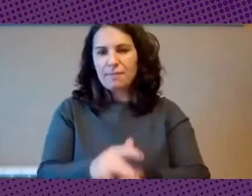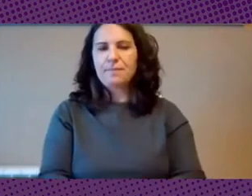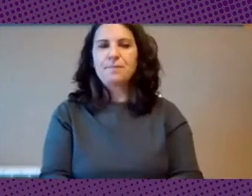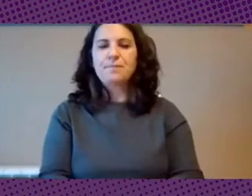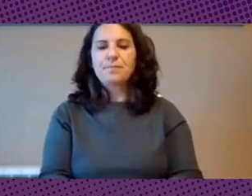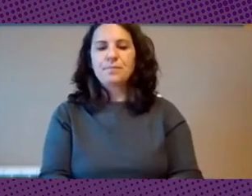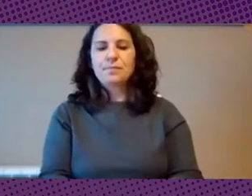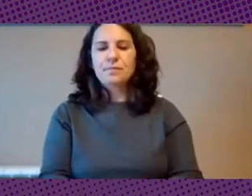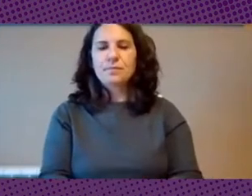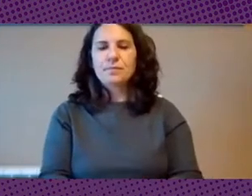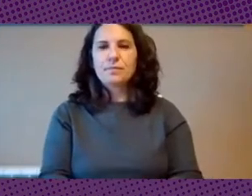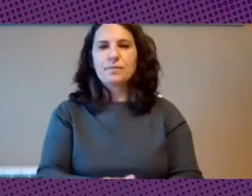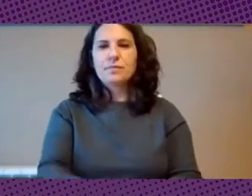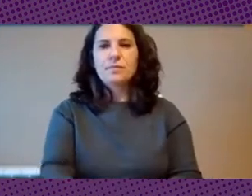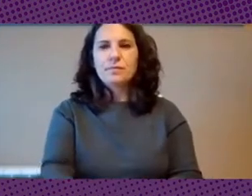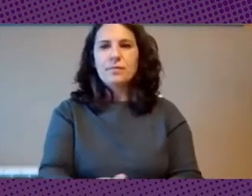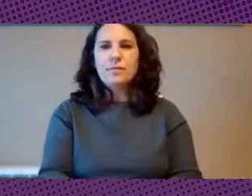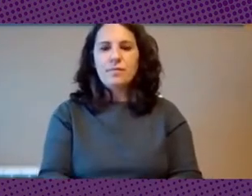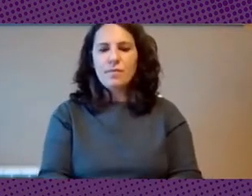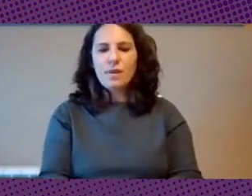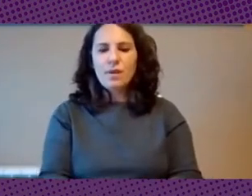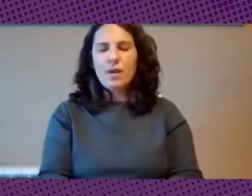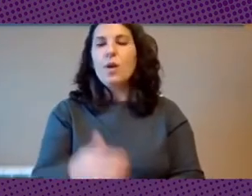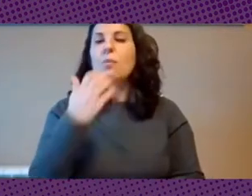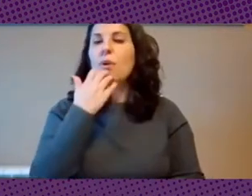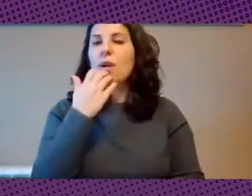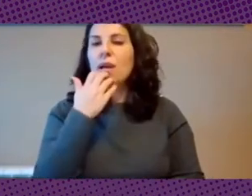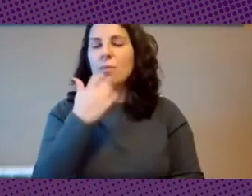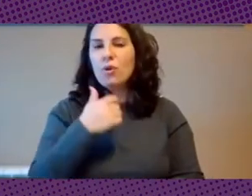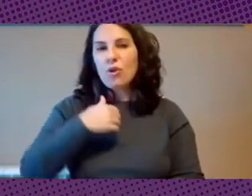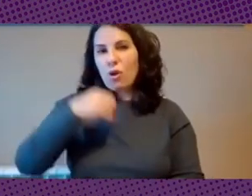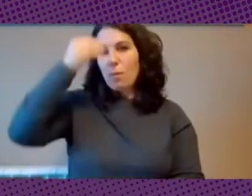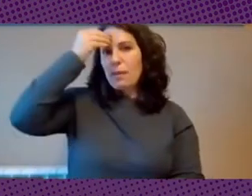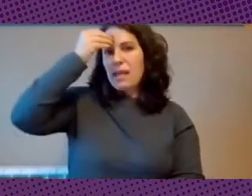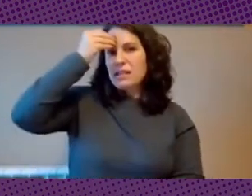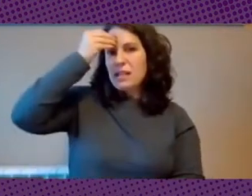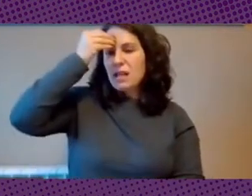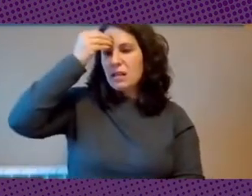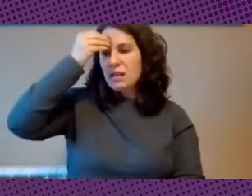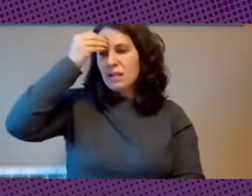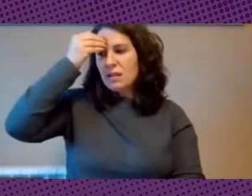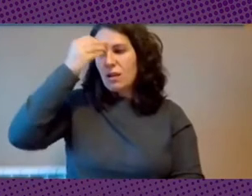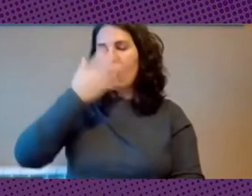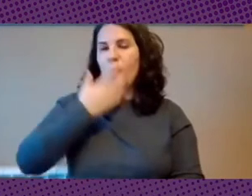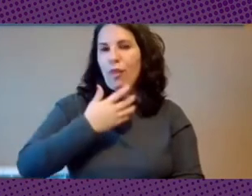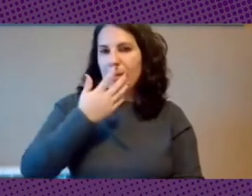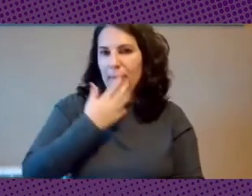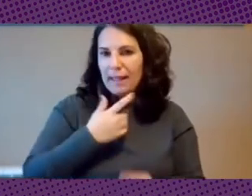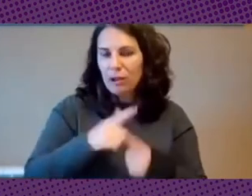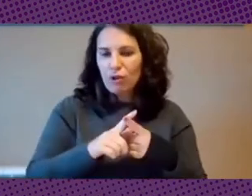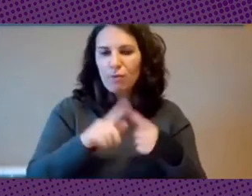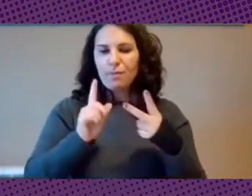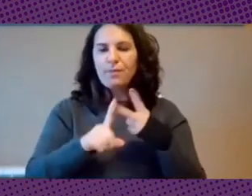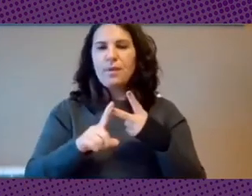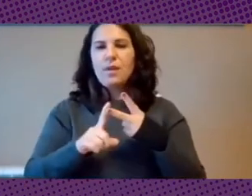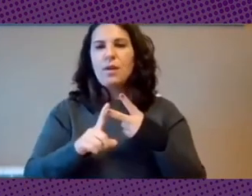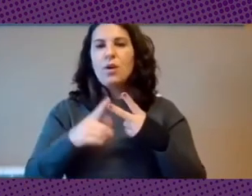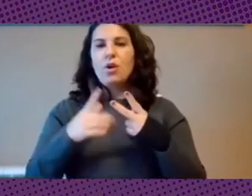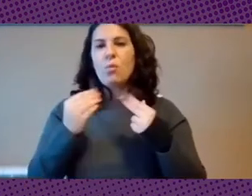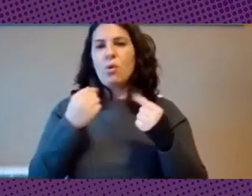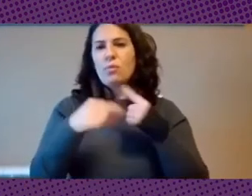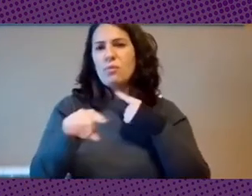or daily operations of PPP providers who rely very much on knowing